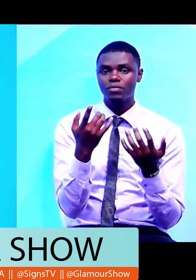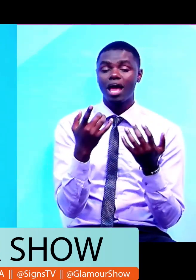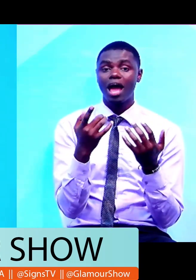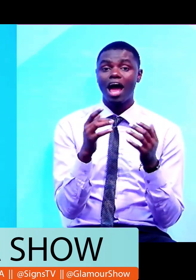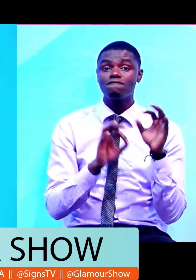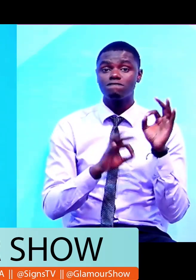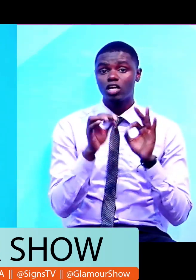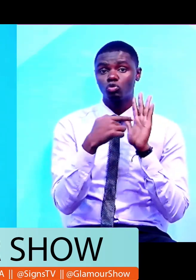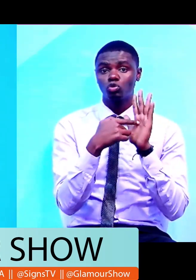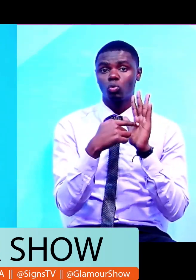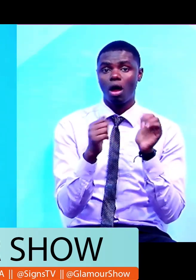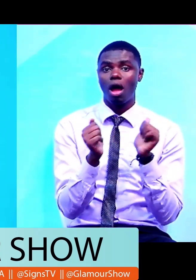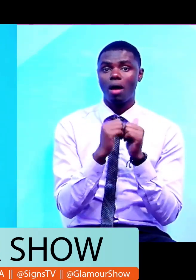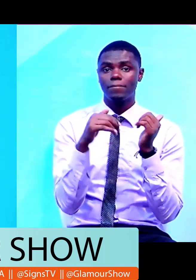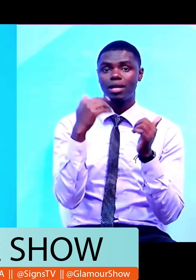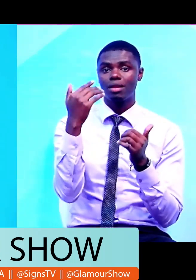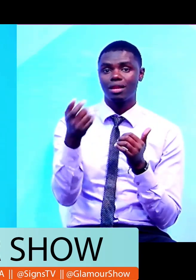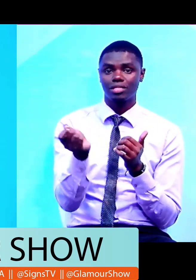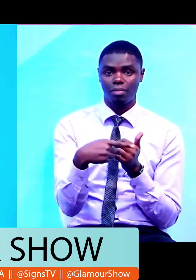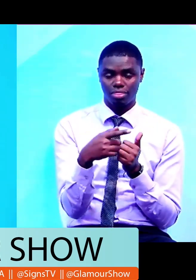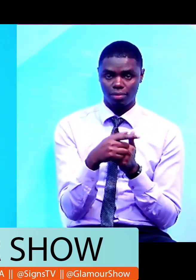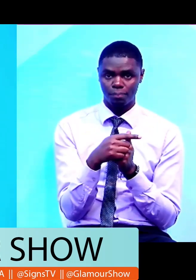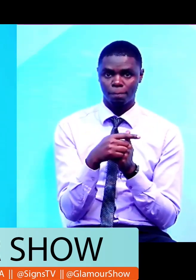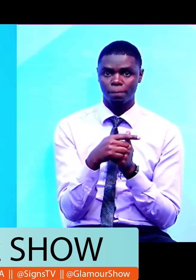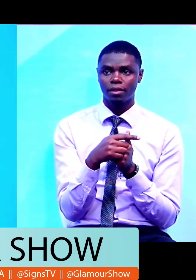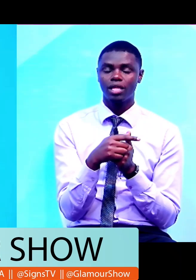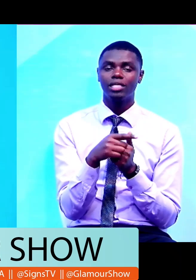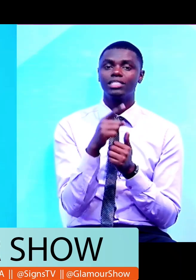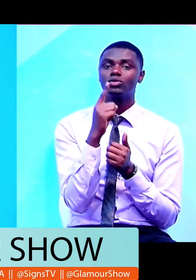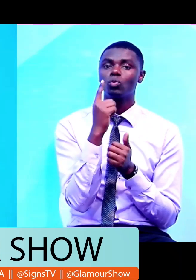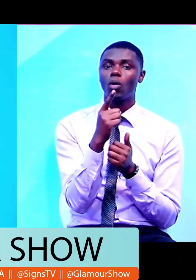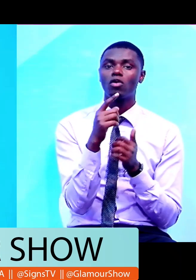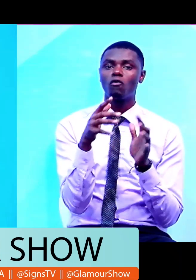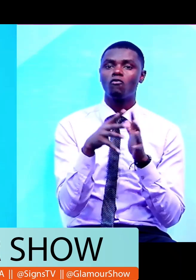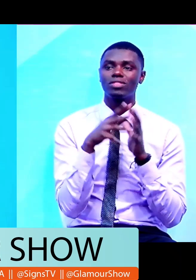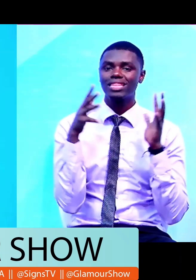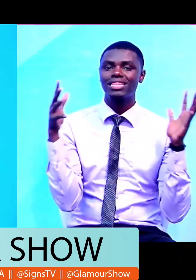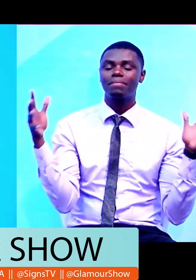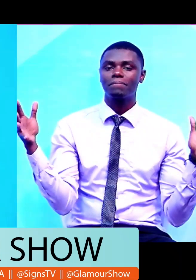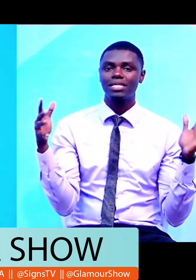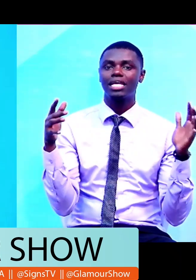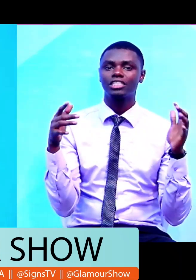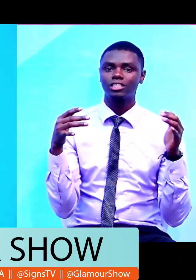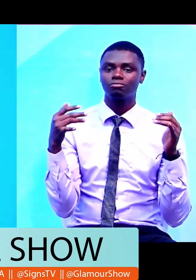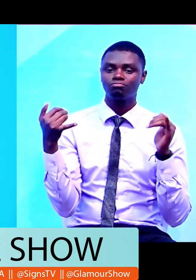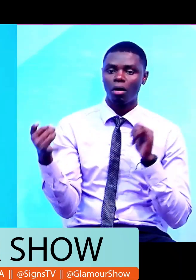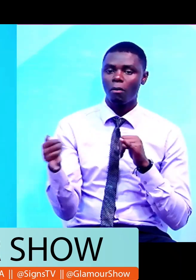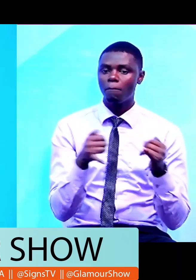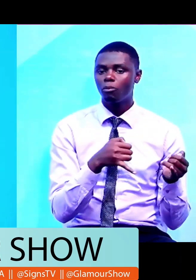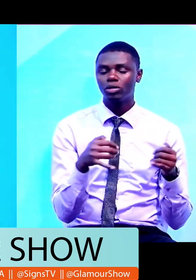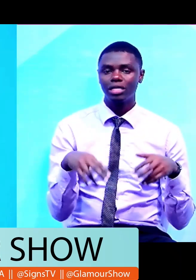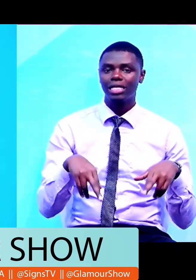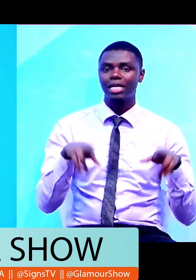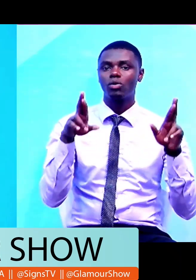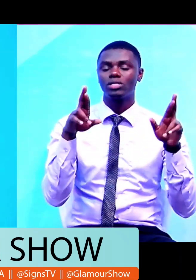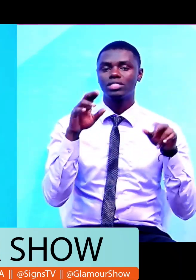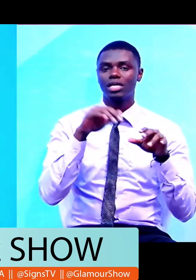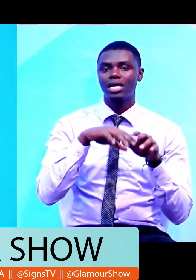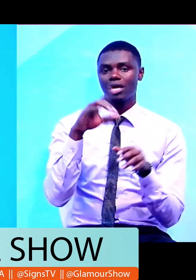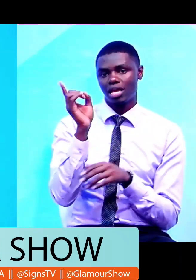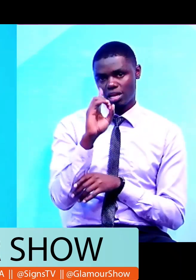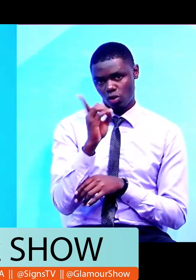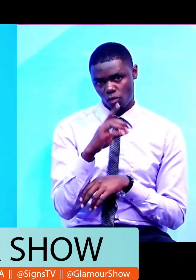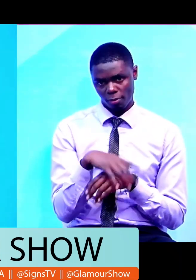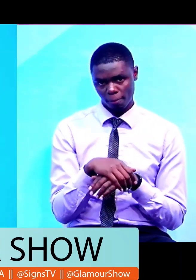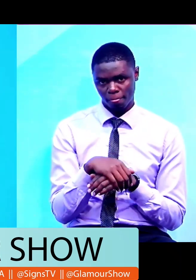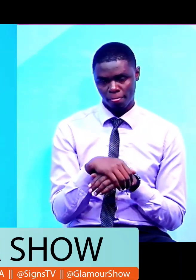be next month, and it is one of the biggest runways in Nairobi right now, and it's